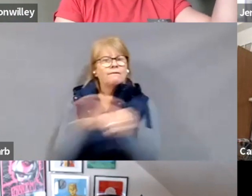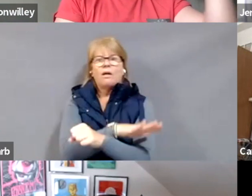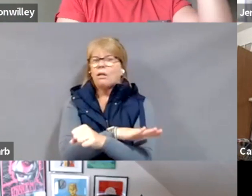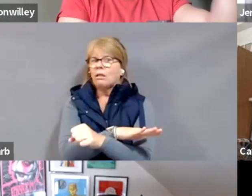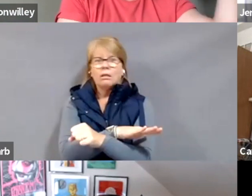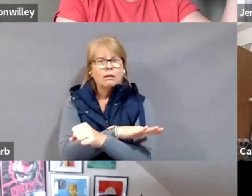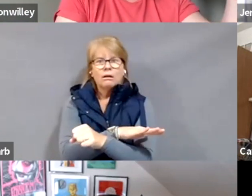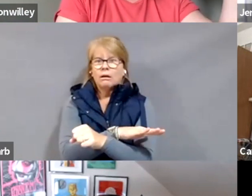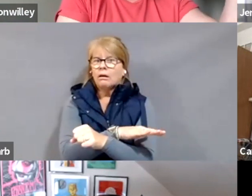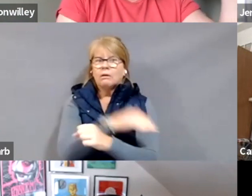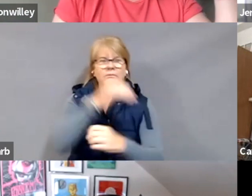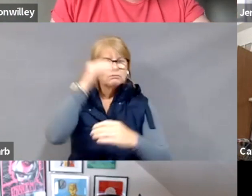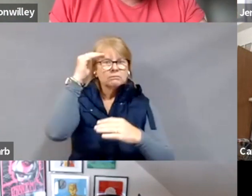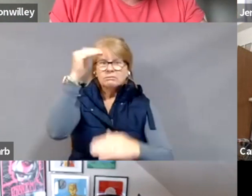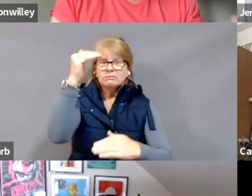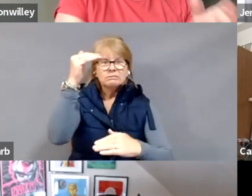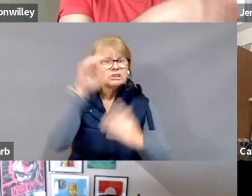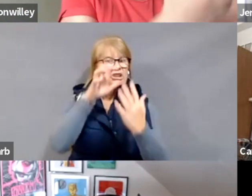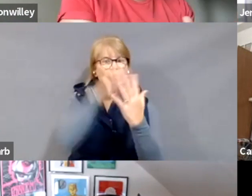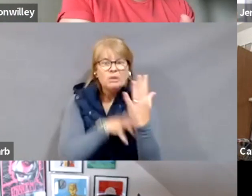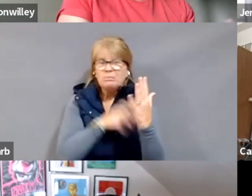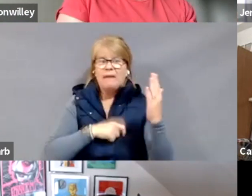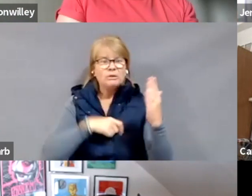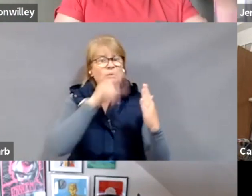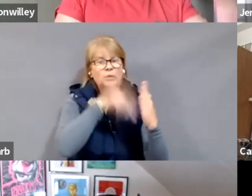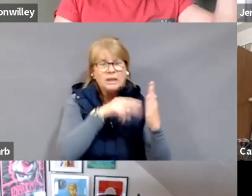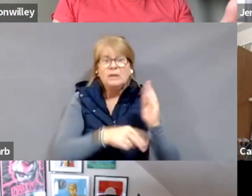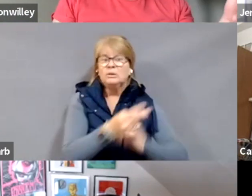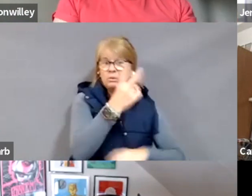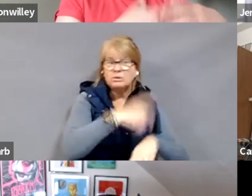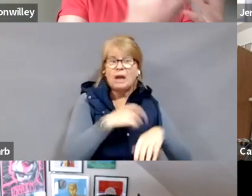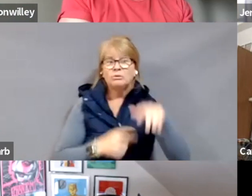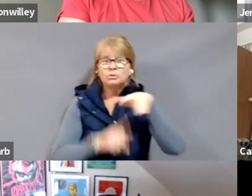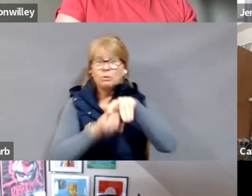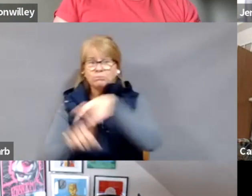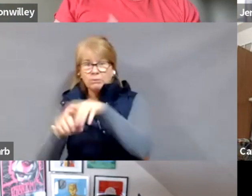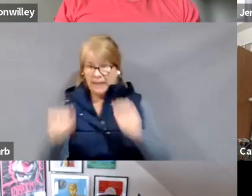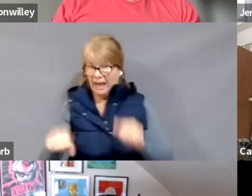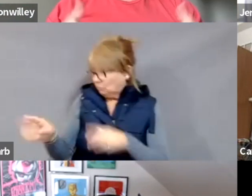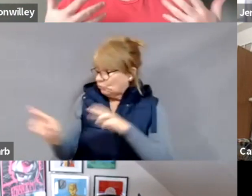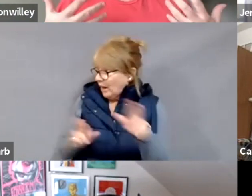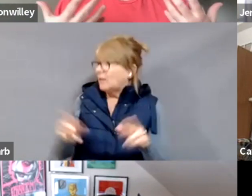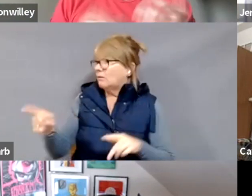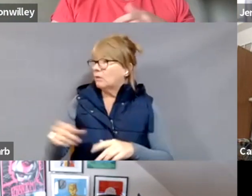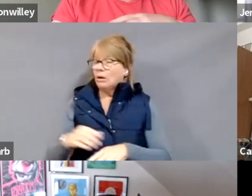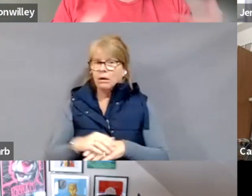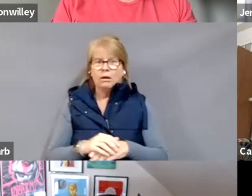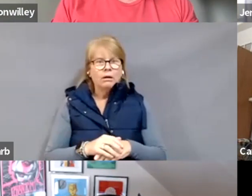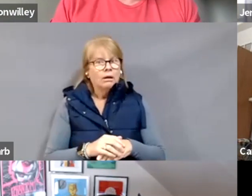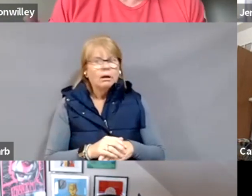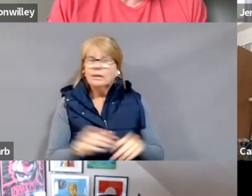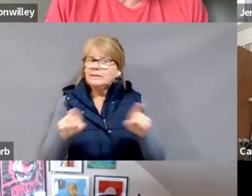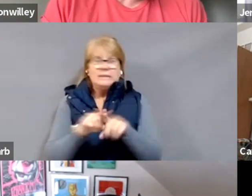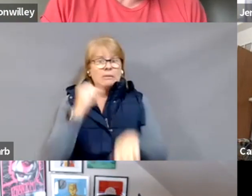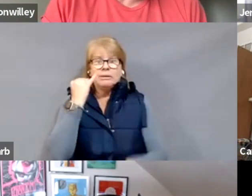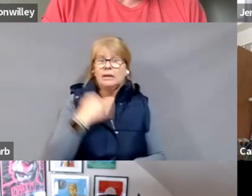straight, 5-6 pages of sides and 2 scenes. And can you have this done? And are you ready? And you prepare and and it's the same thing.